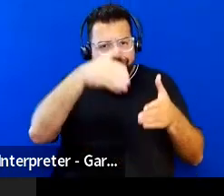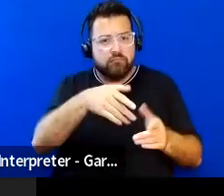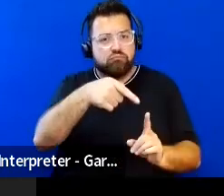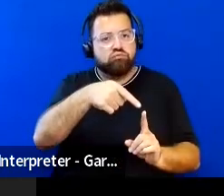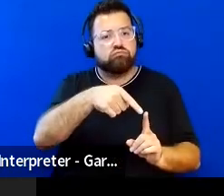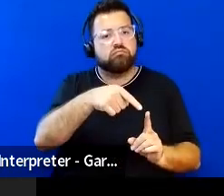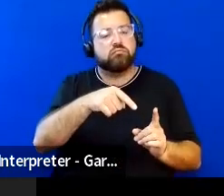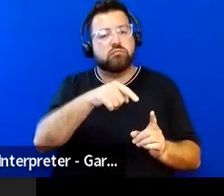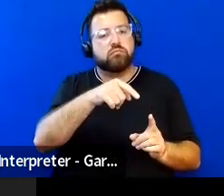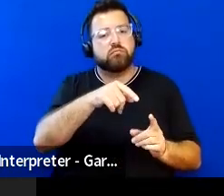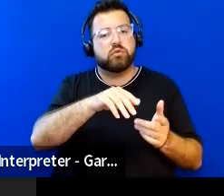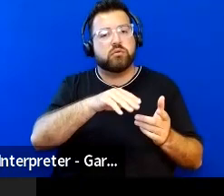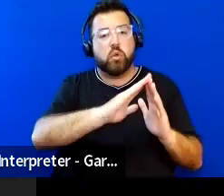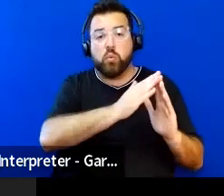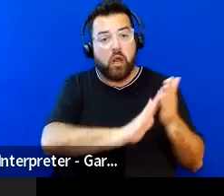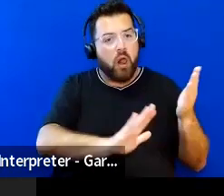university students.